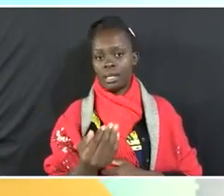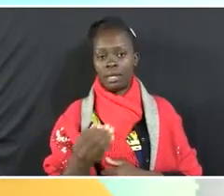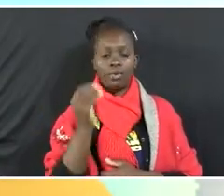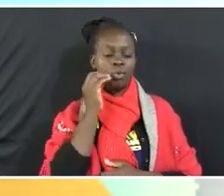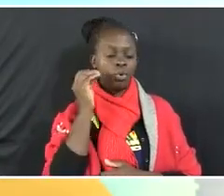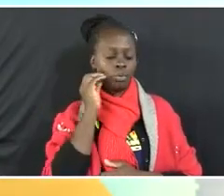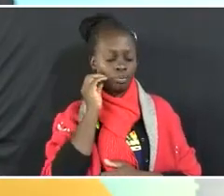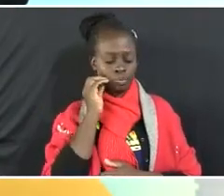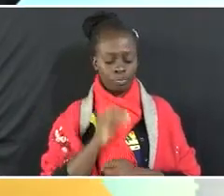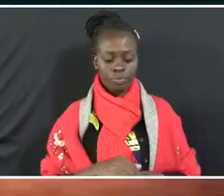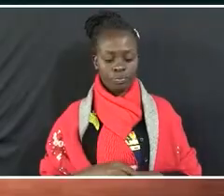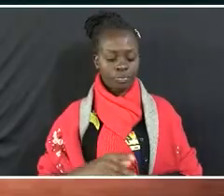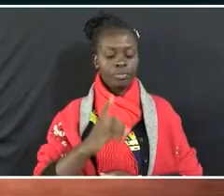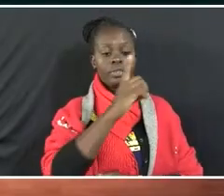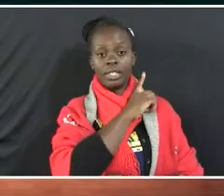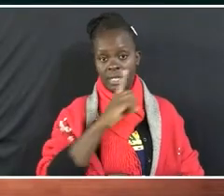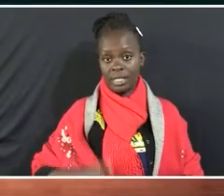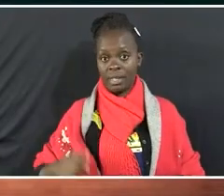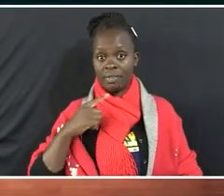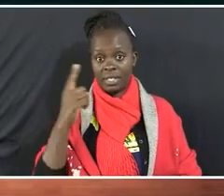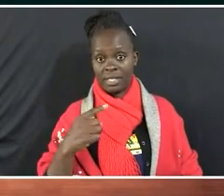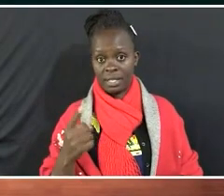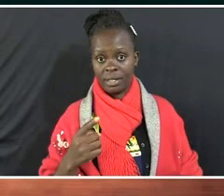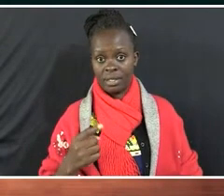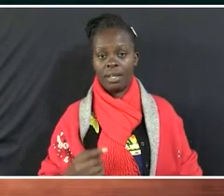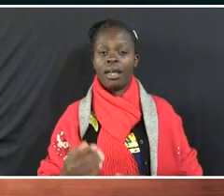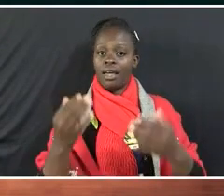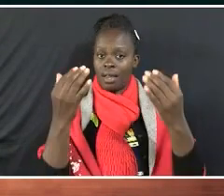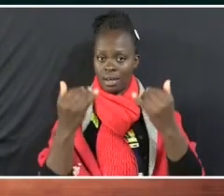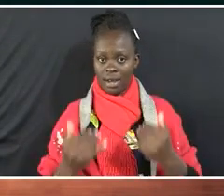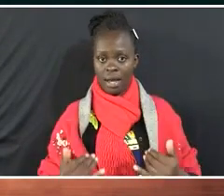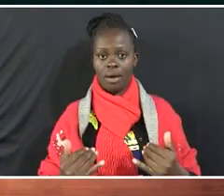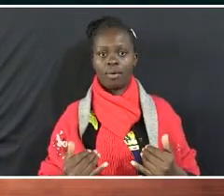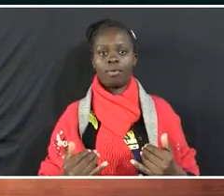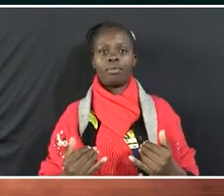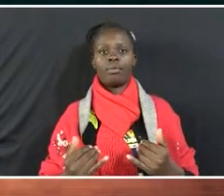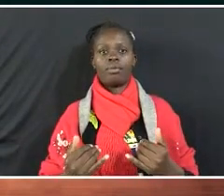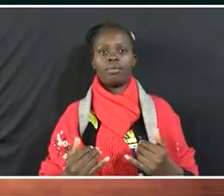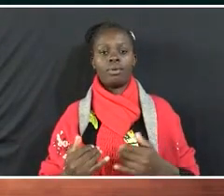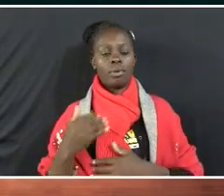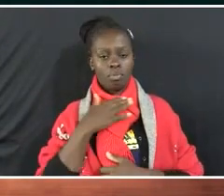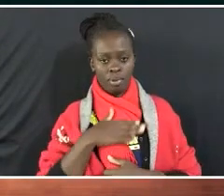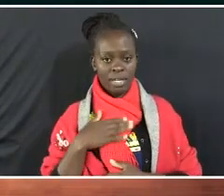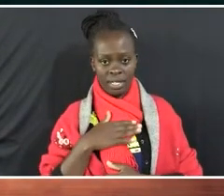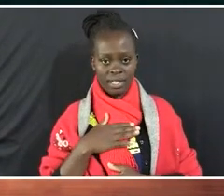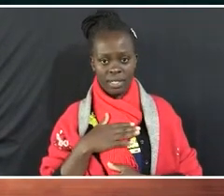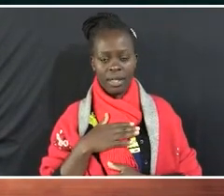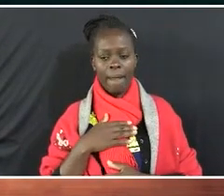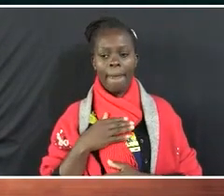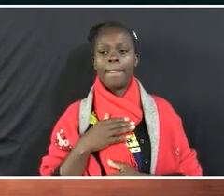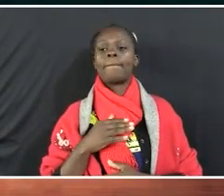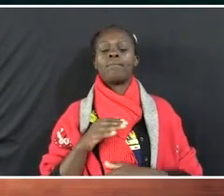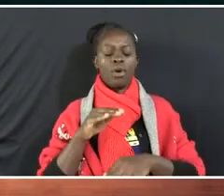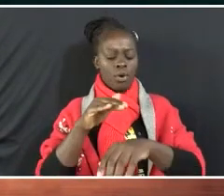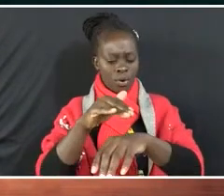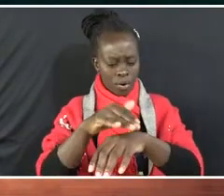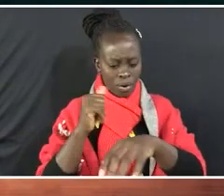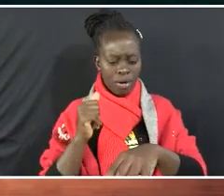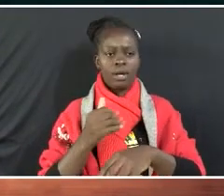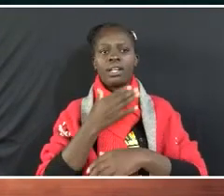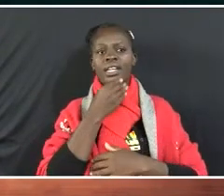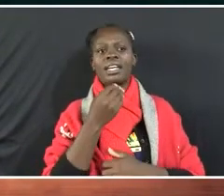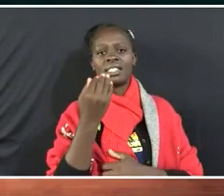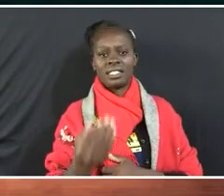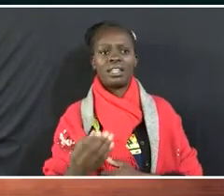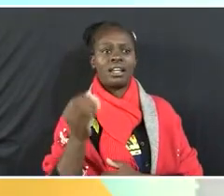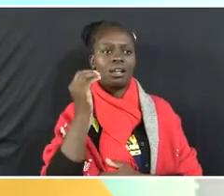unto Joab, behold, now I have done this thing. Go therefore, bring the young man Absalom